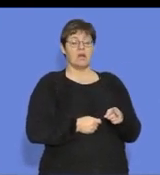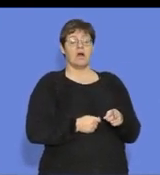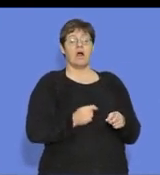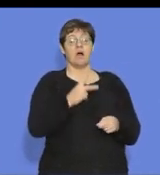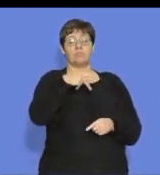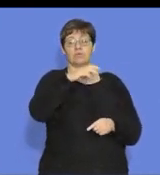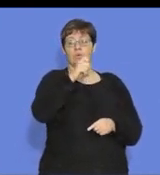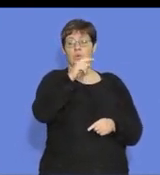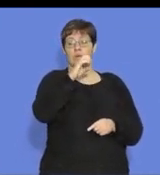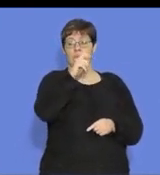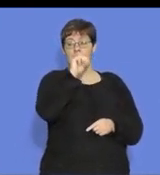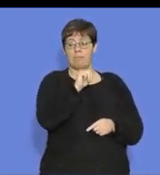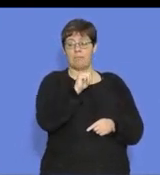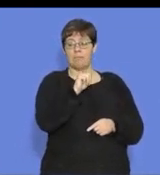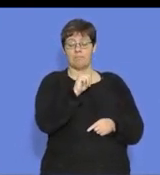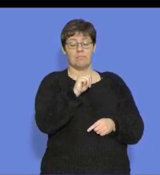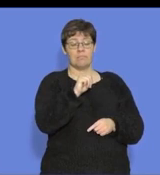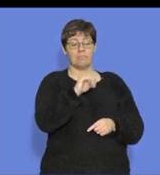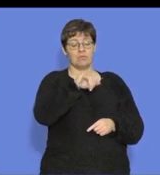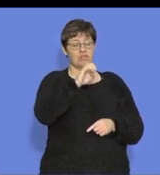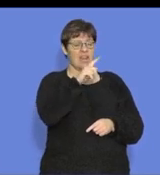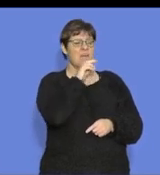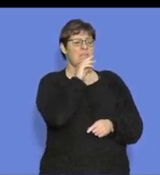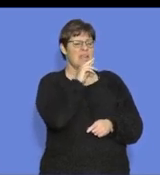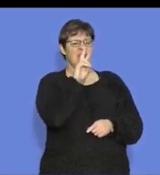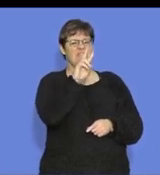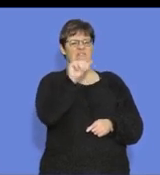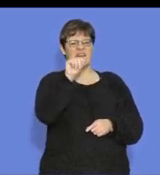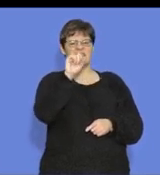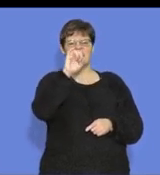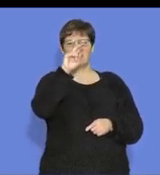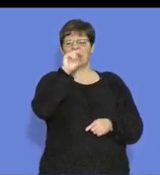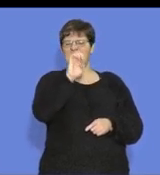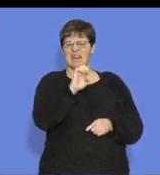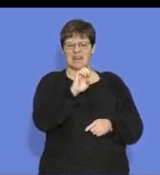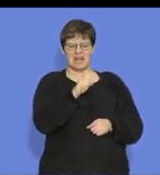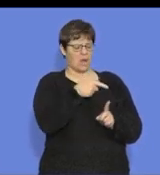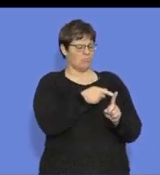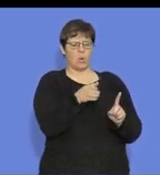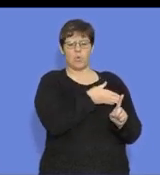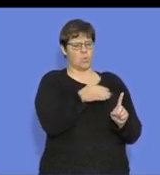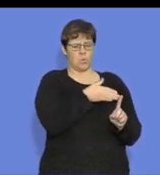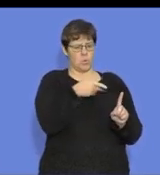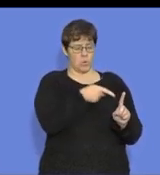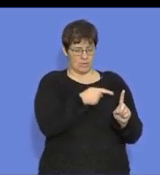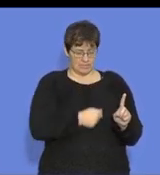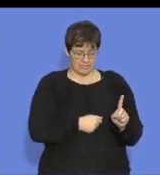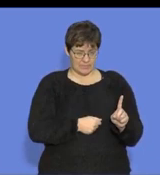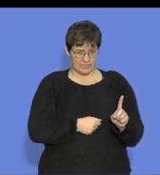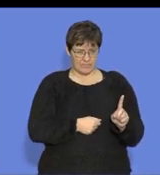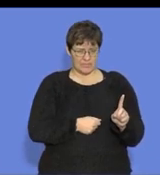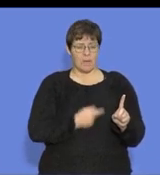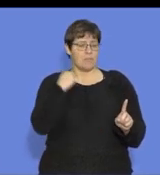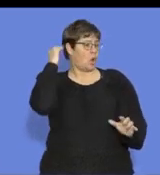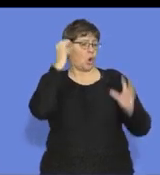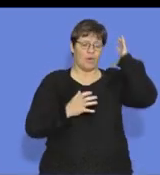petroleum jelly is actually Vaseline. Okay, Vaseline is a type of petroleum jelly. So please don't